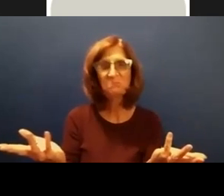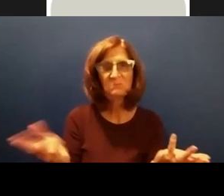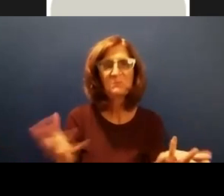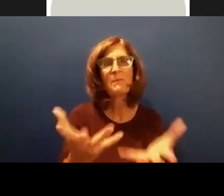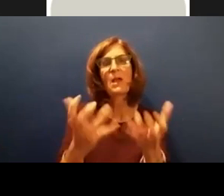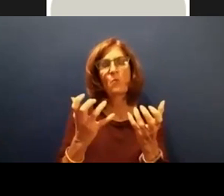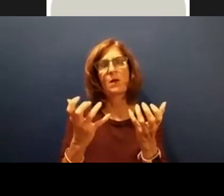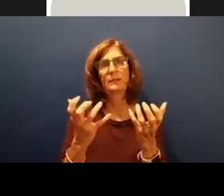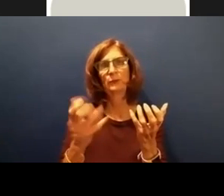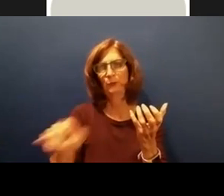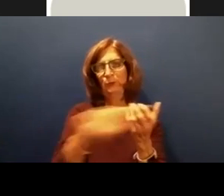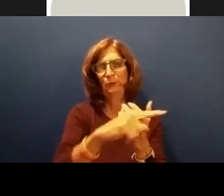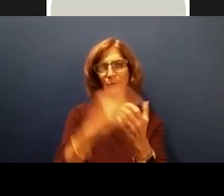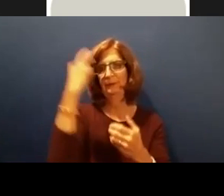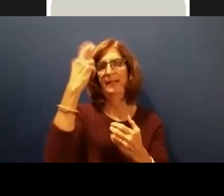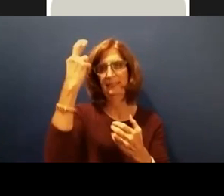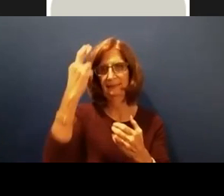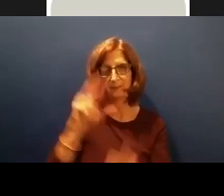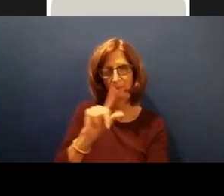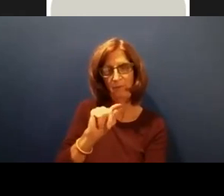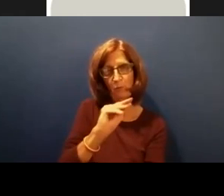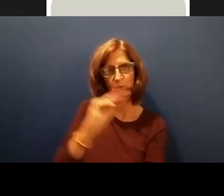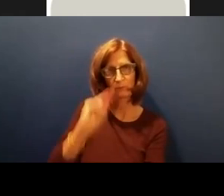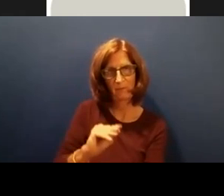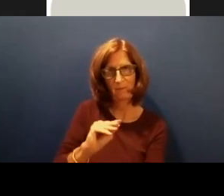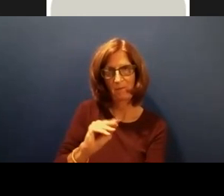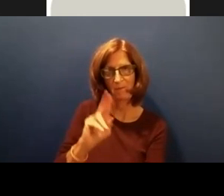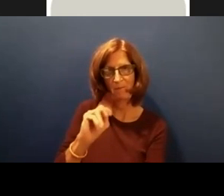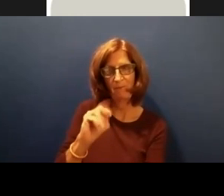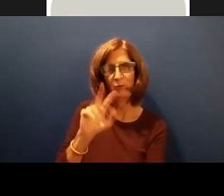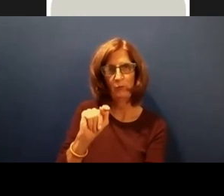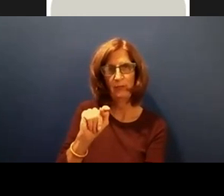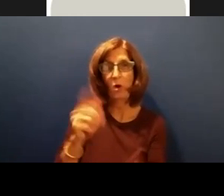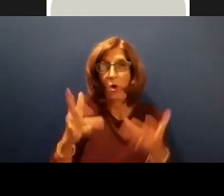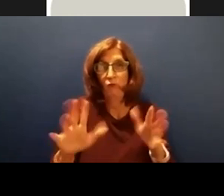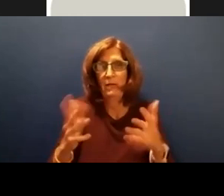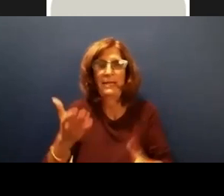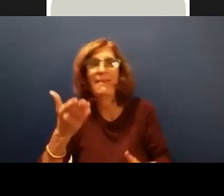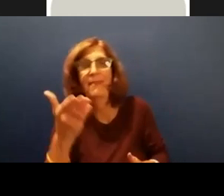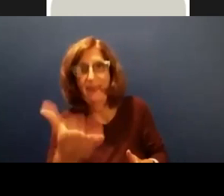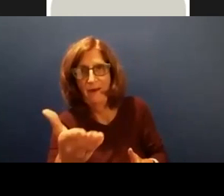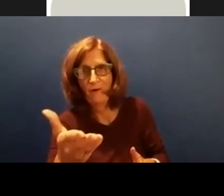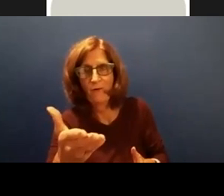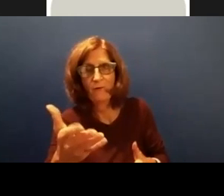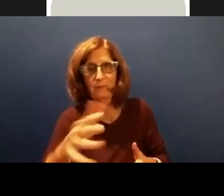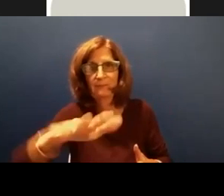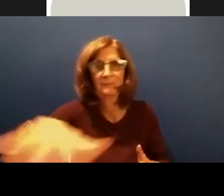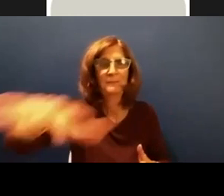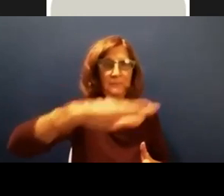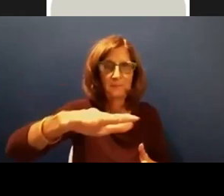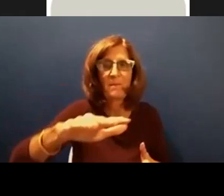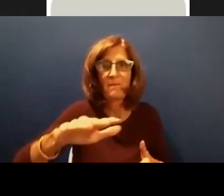that, 20% of units in the existing and neighboring Southside